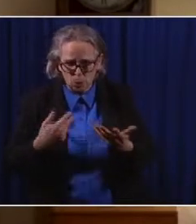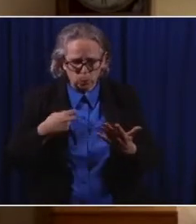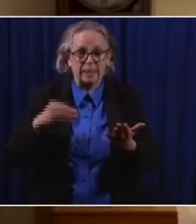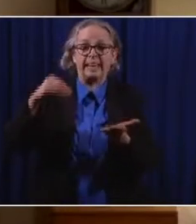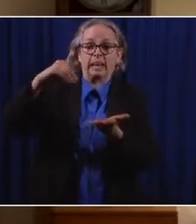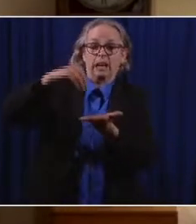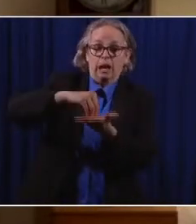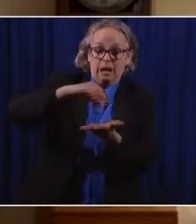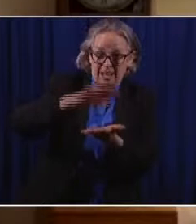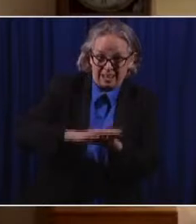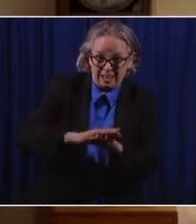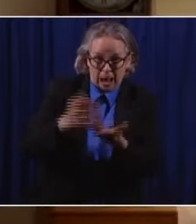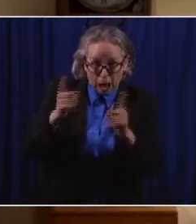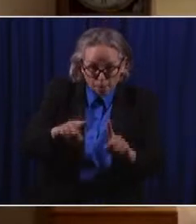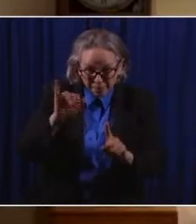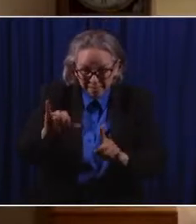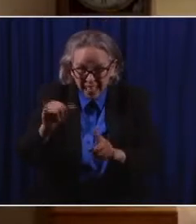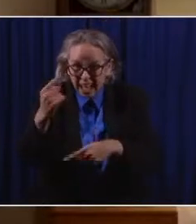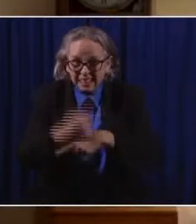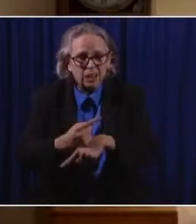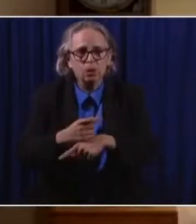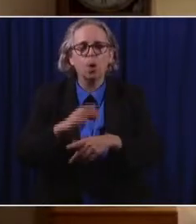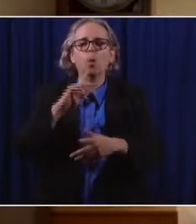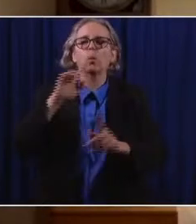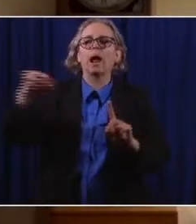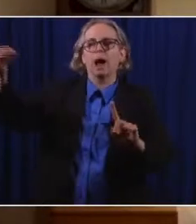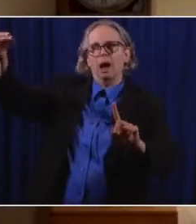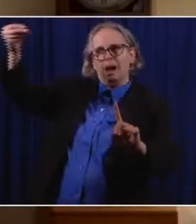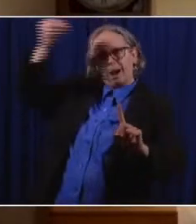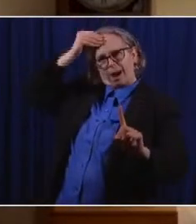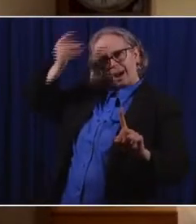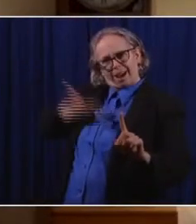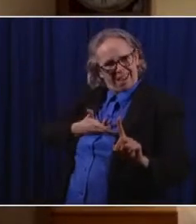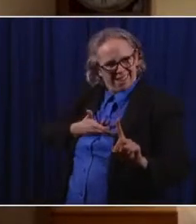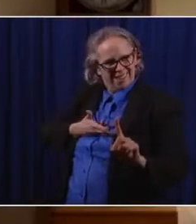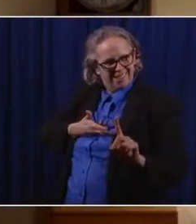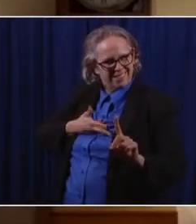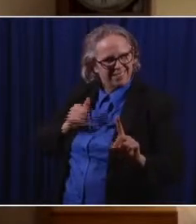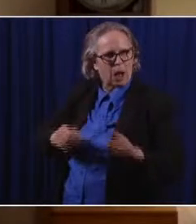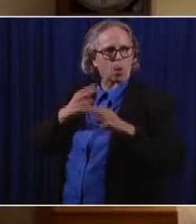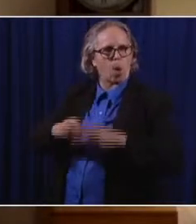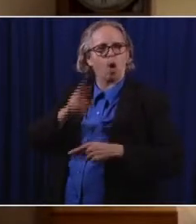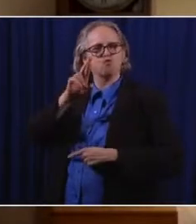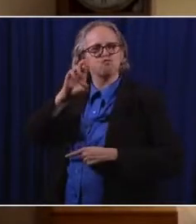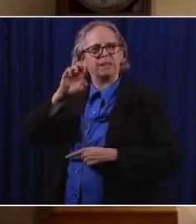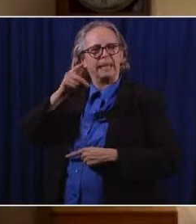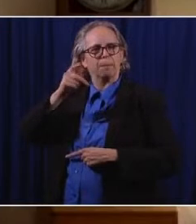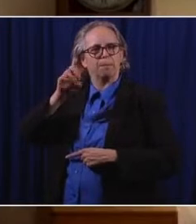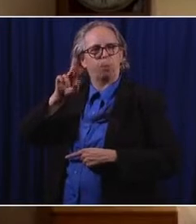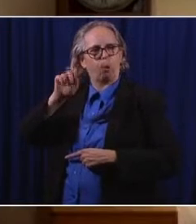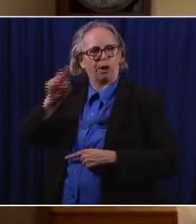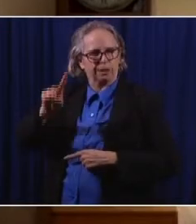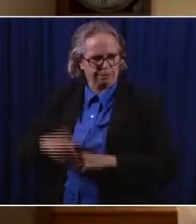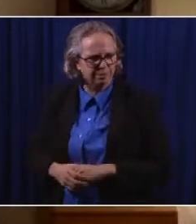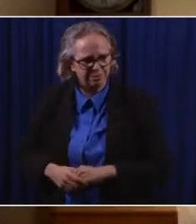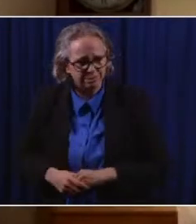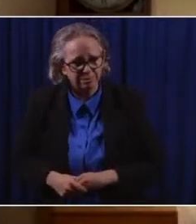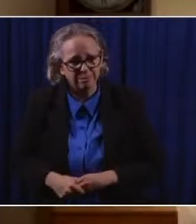that death actually occurred. Eric, let's go to the travel advisory map. These